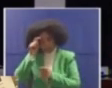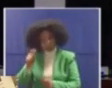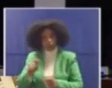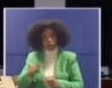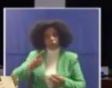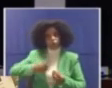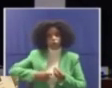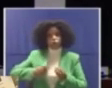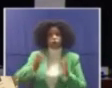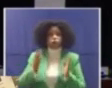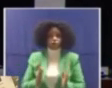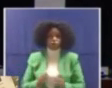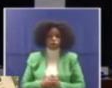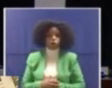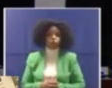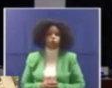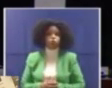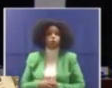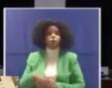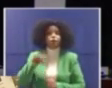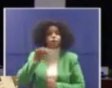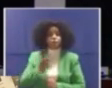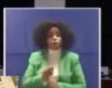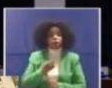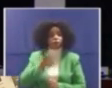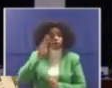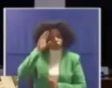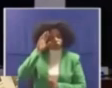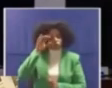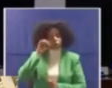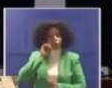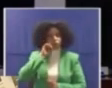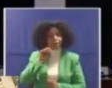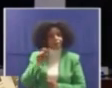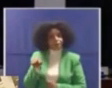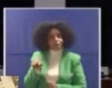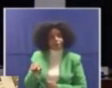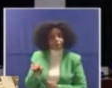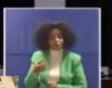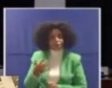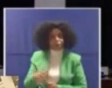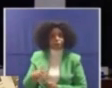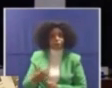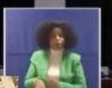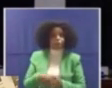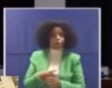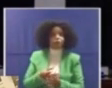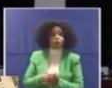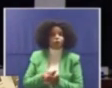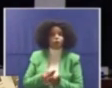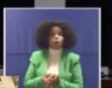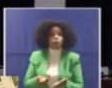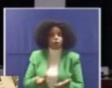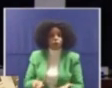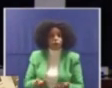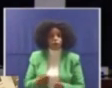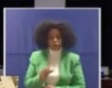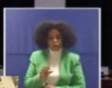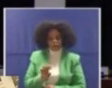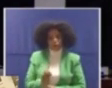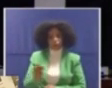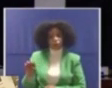South Sudan has all it takes to become one of the economic hubs in East Africa and the Horn